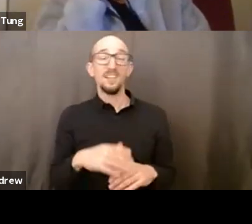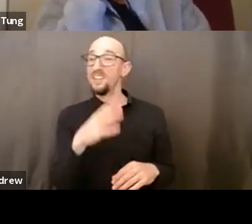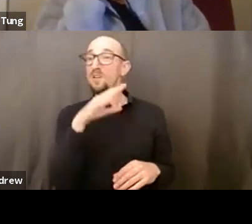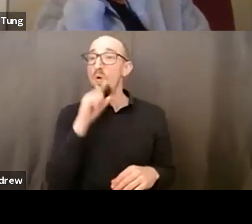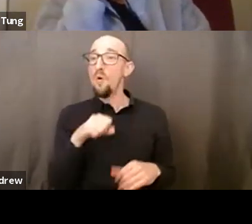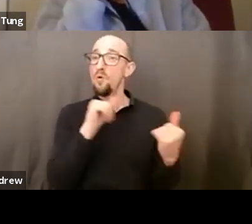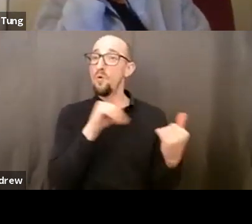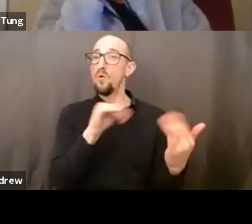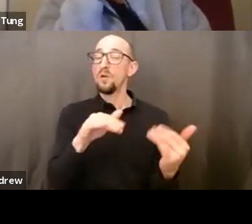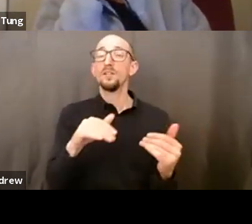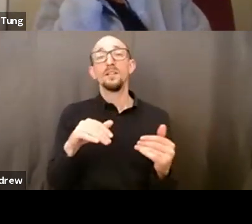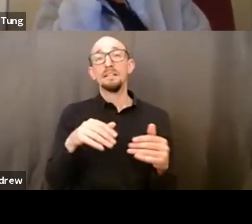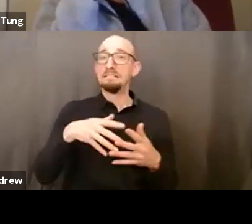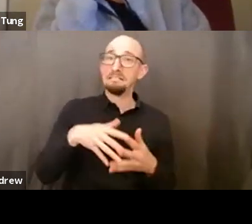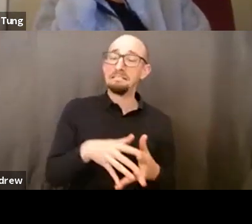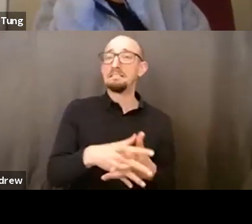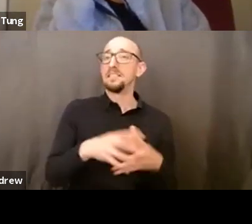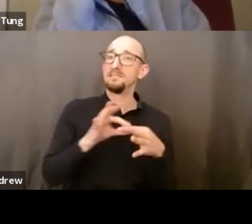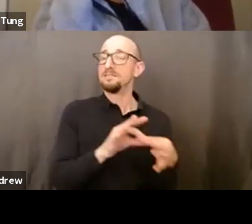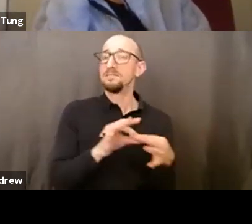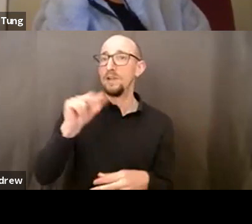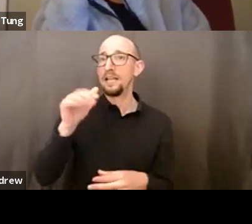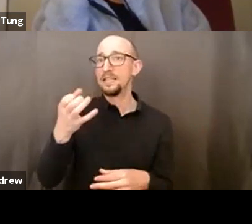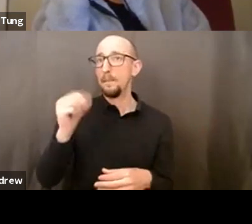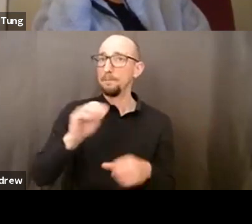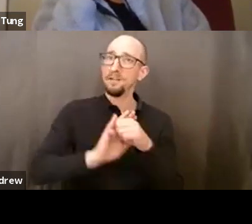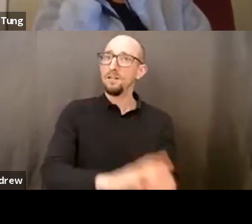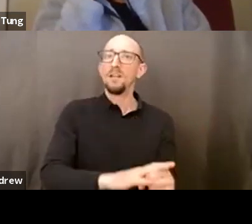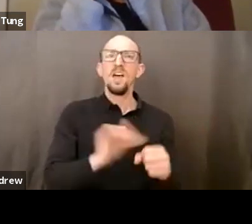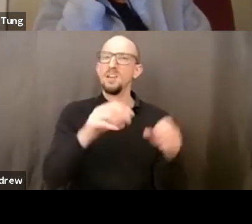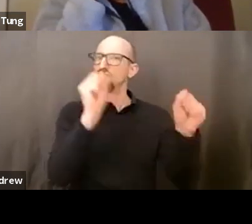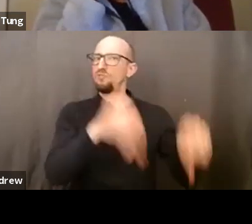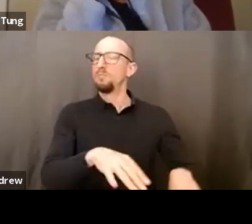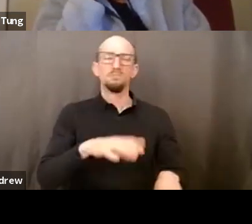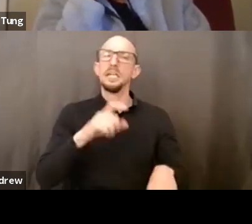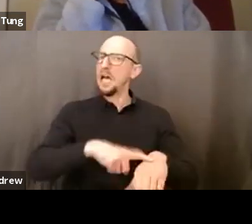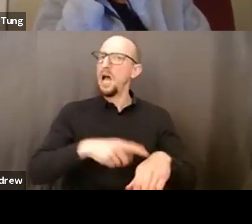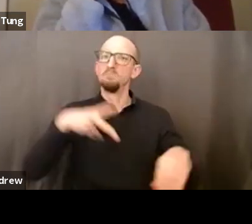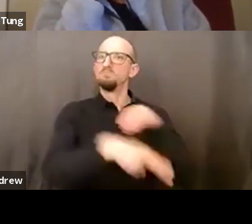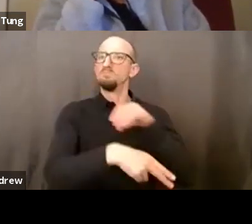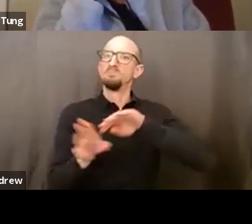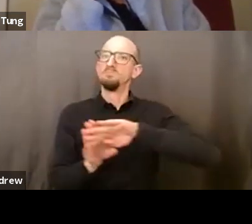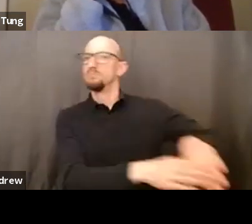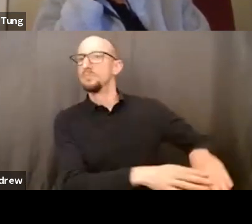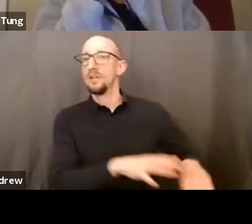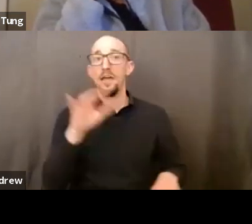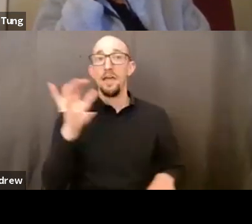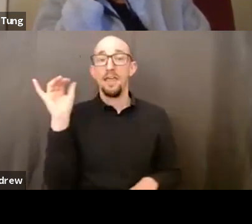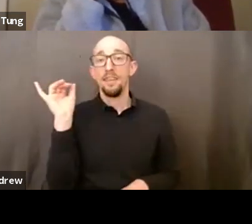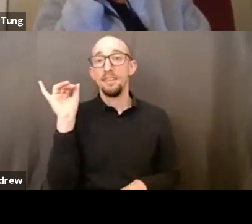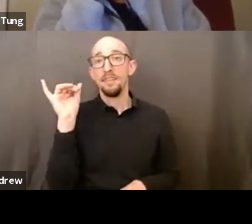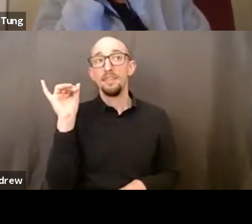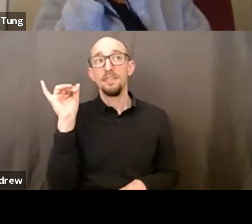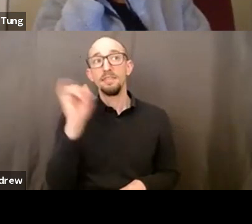the veneer of merit. Their time has passed, and we should not allow the magnetism of that illusion to dictate